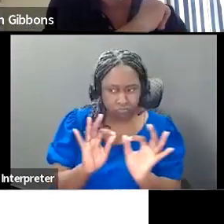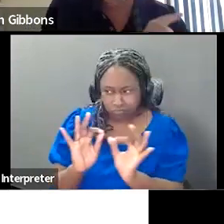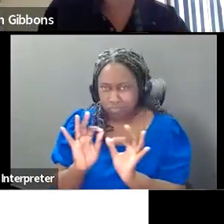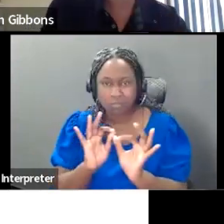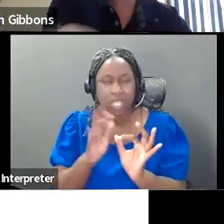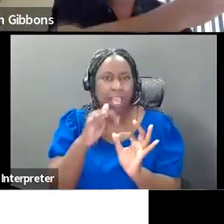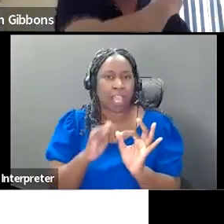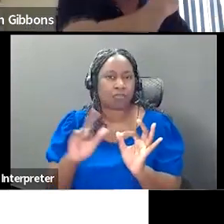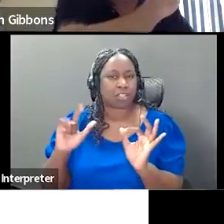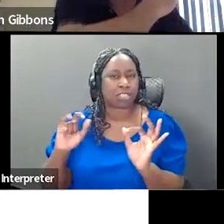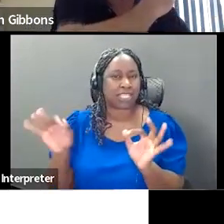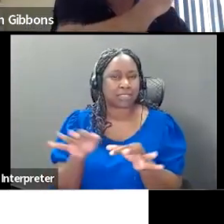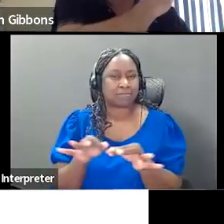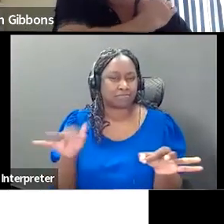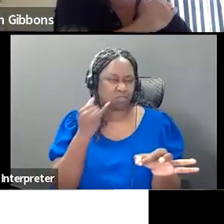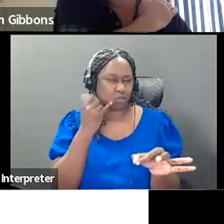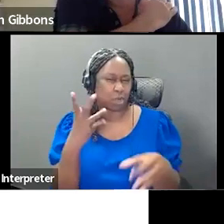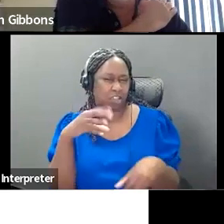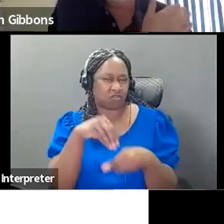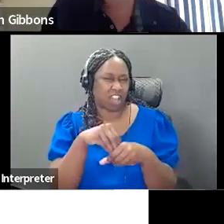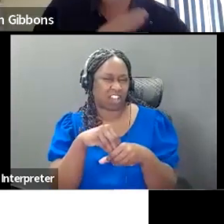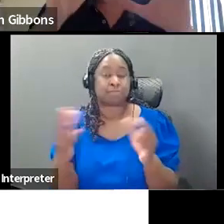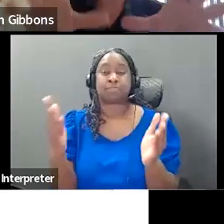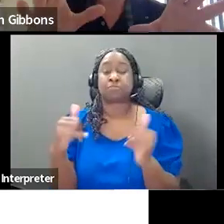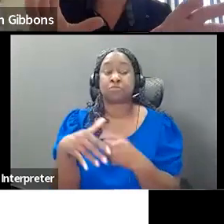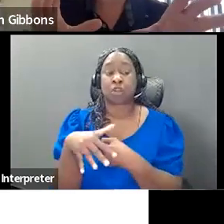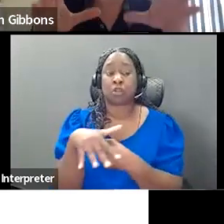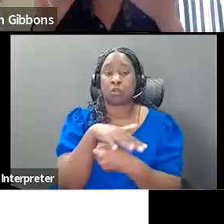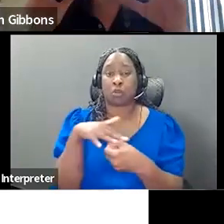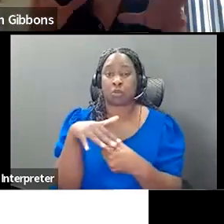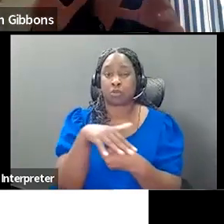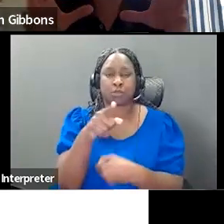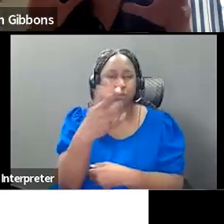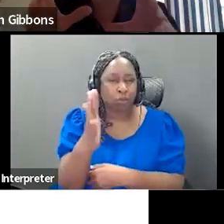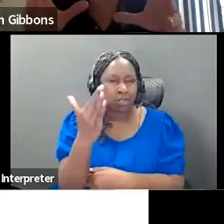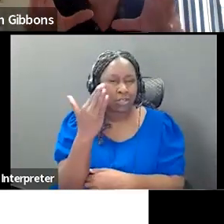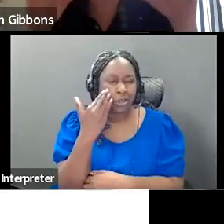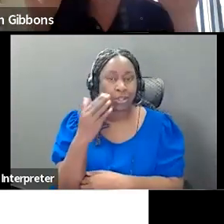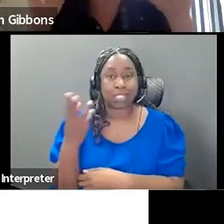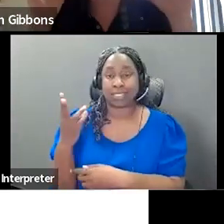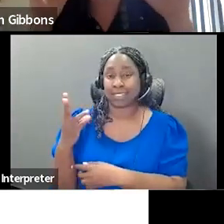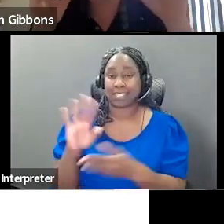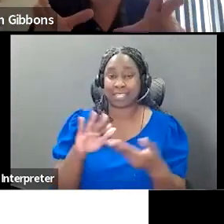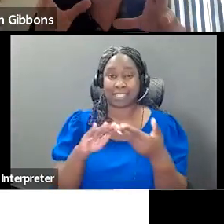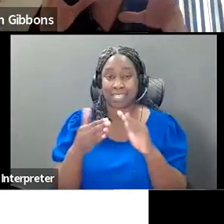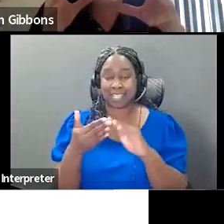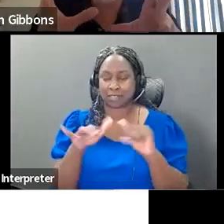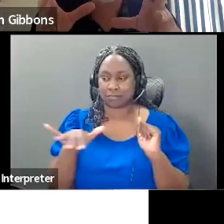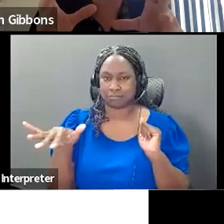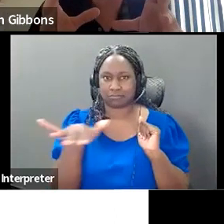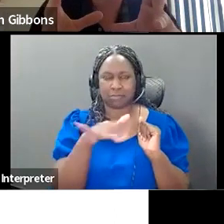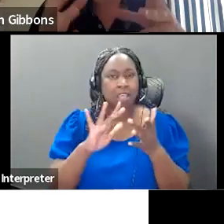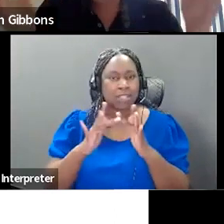want to get involved. Okay, with that, one more, I think we've got locals. Again, y'all know this, there's 16 cities around the country where network members